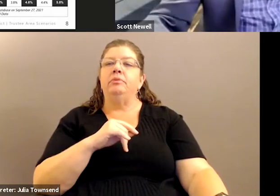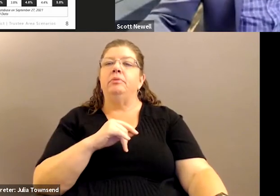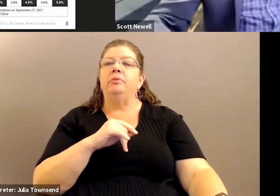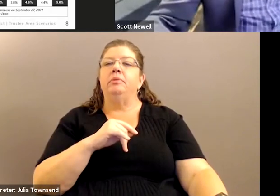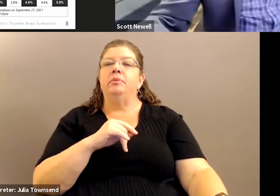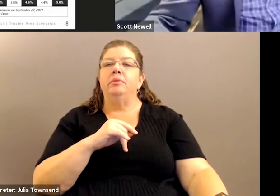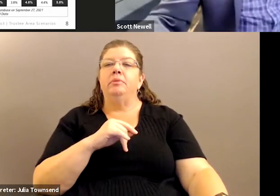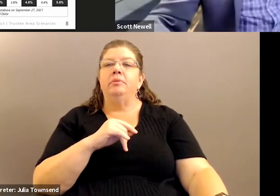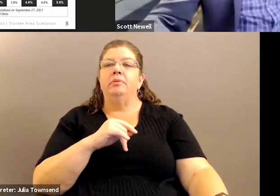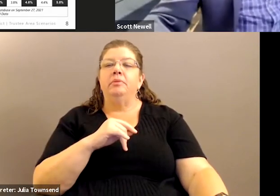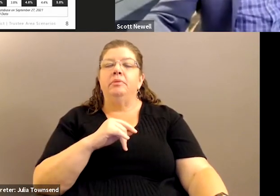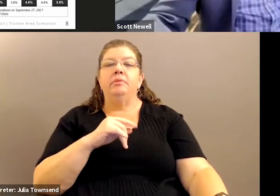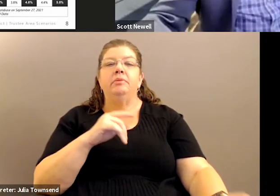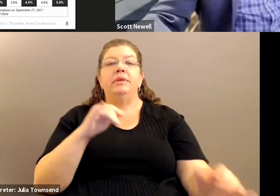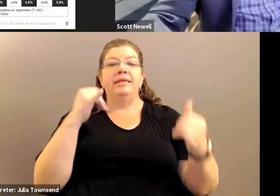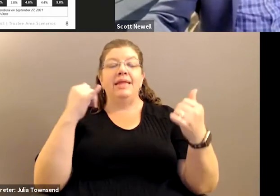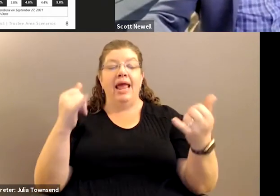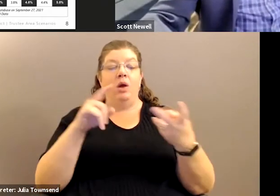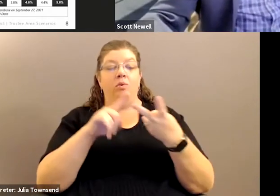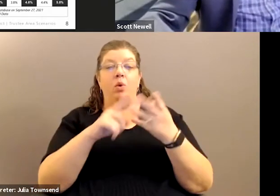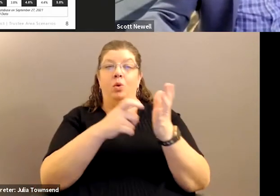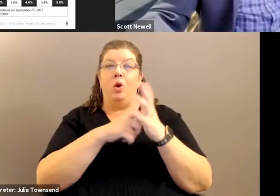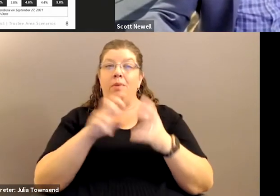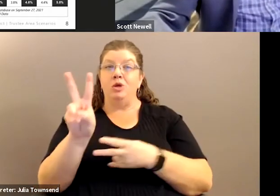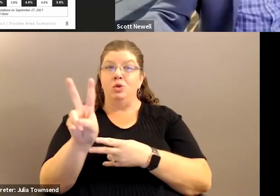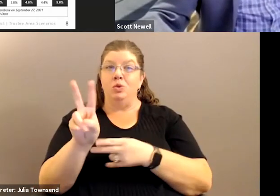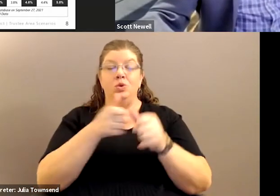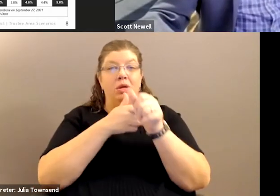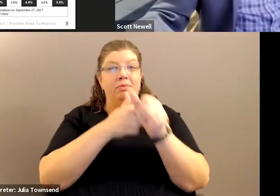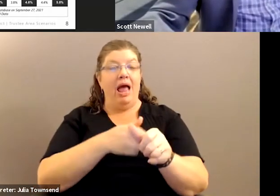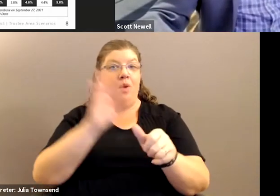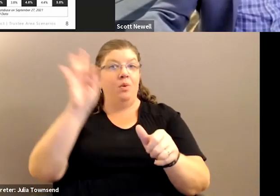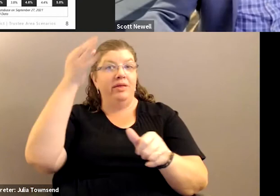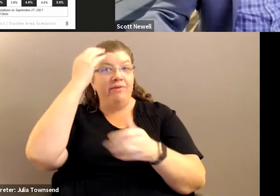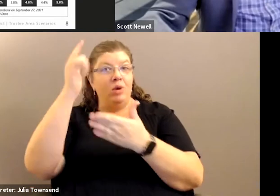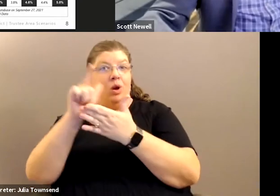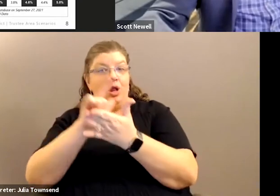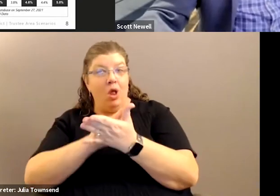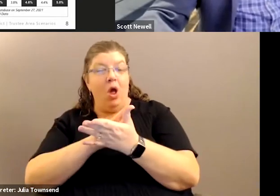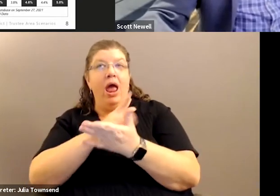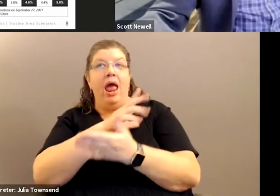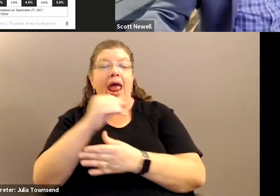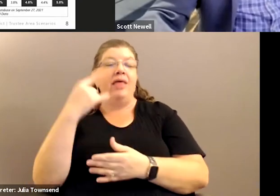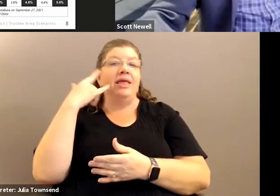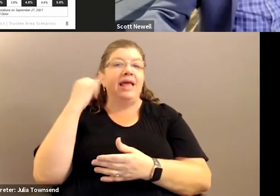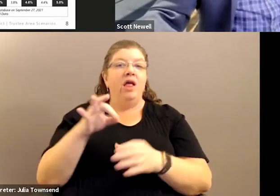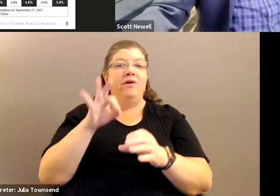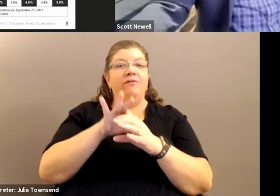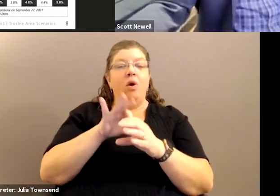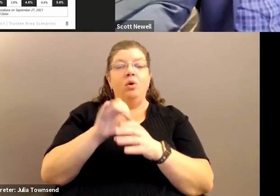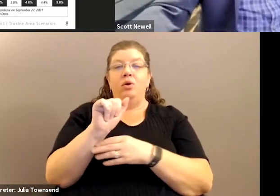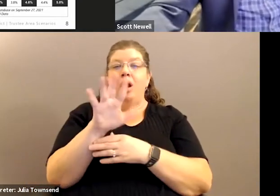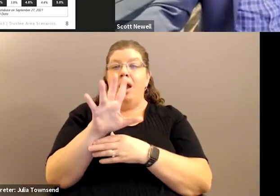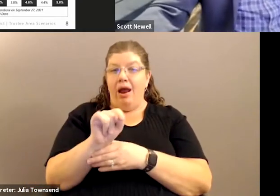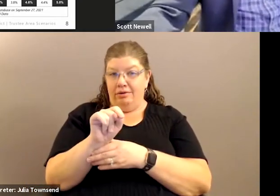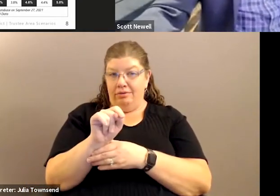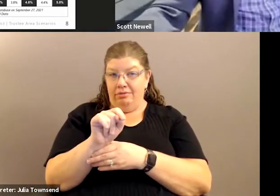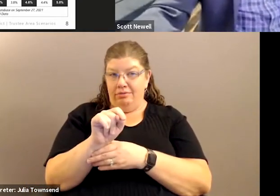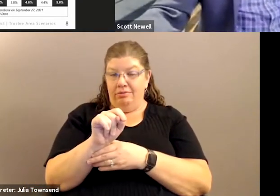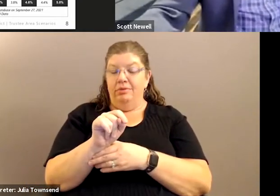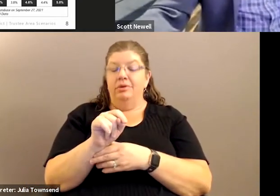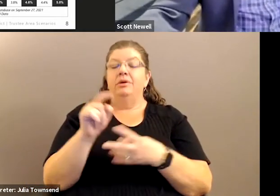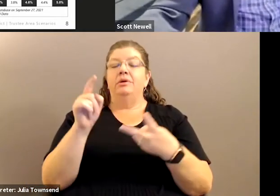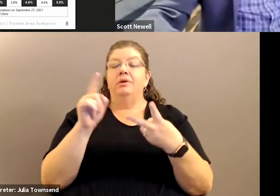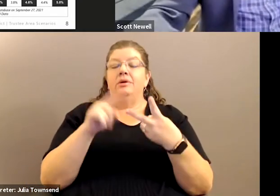requirement two to comply with federal law and the california voter act we look at your biggest um